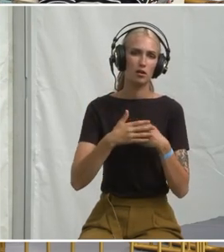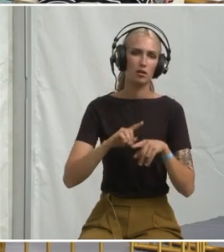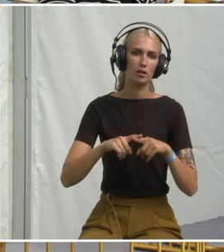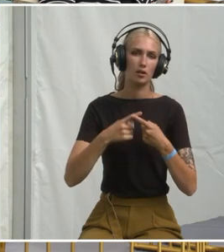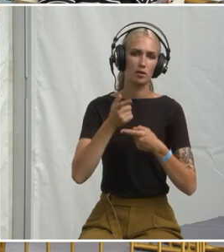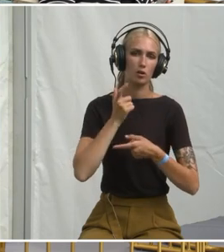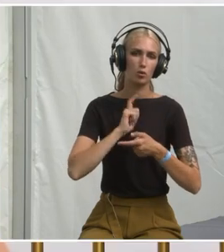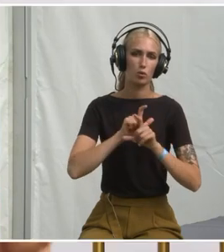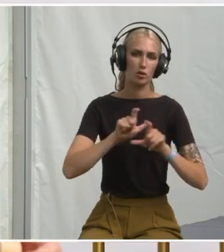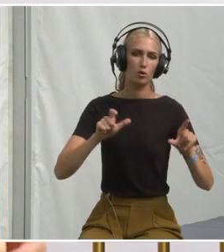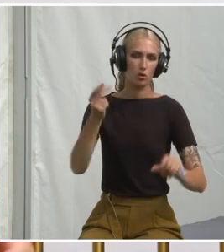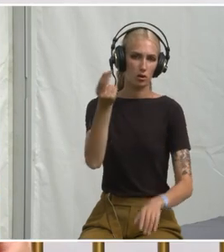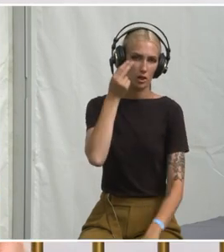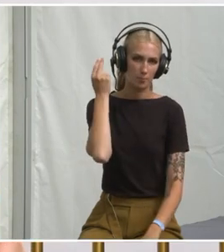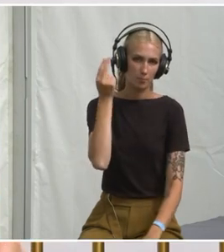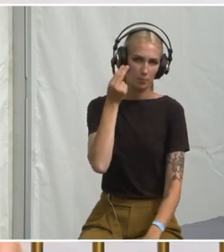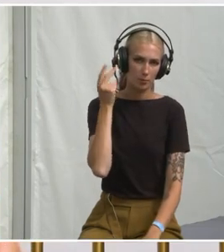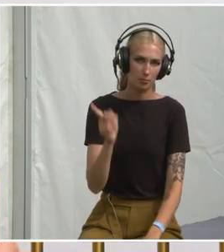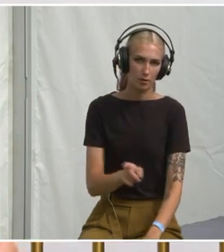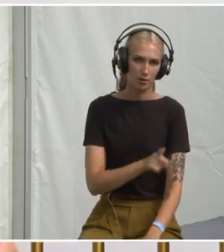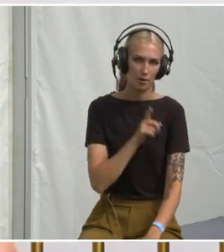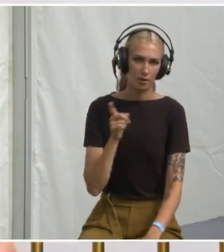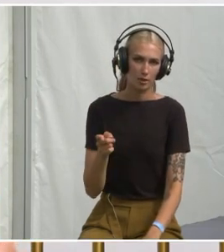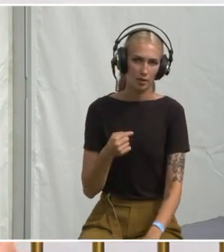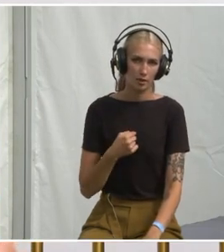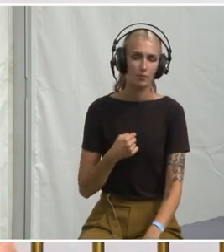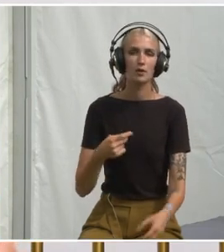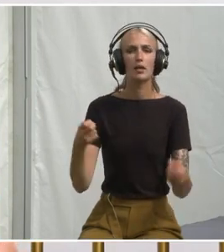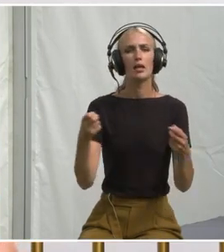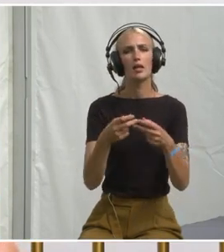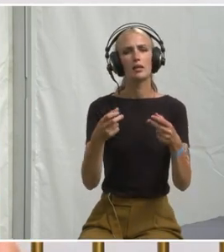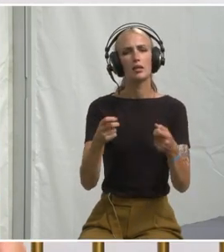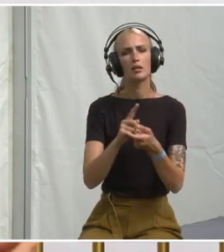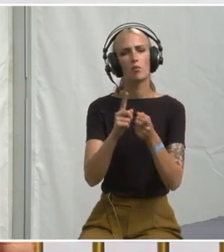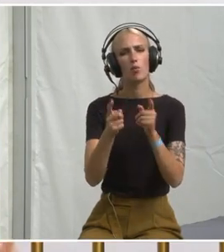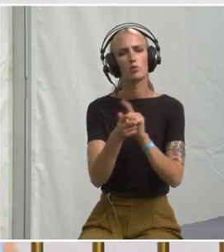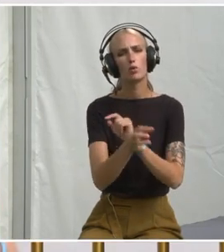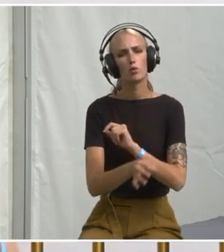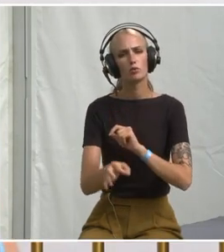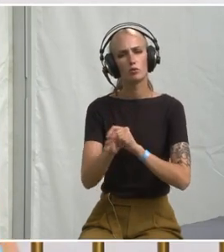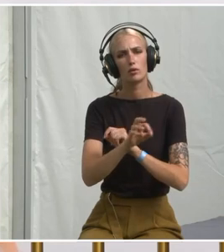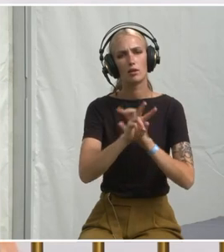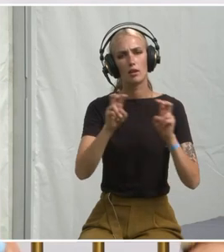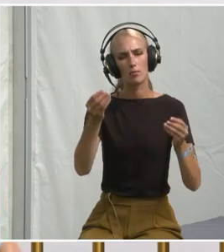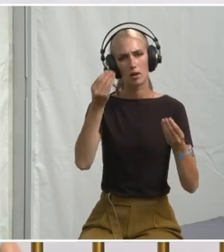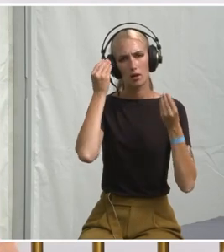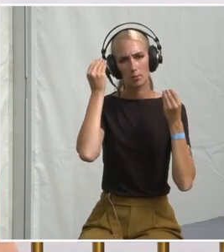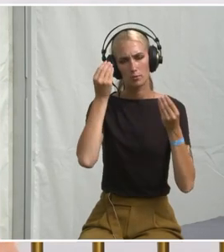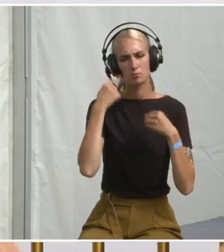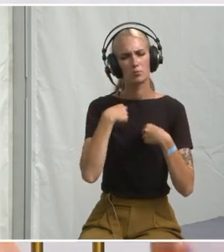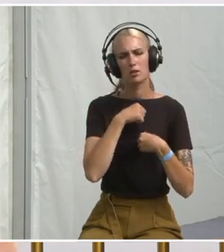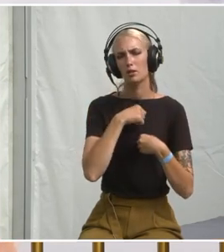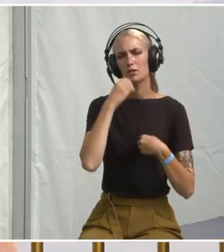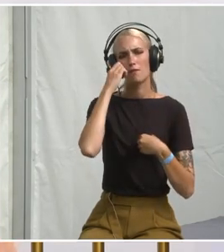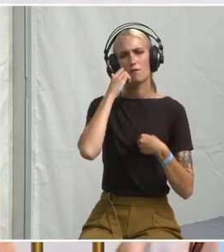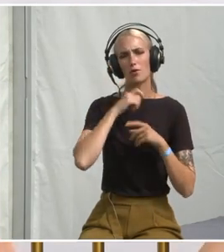University. And I was studying the digital changes in the organization. I'm very old timer. I always write